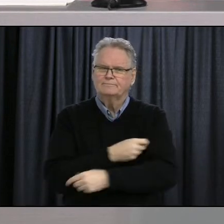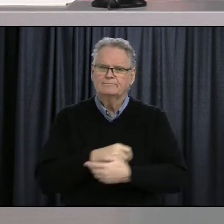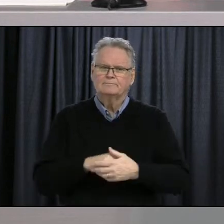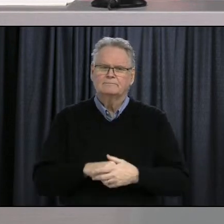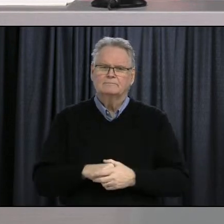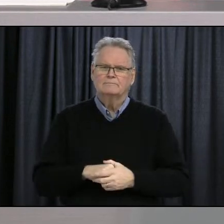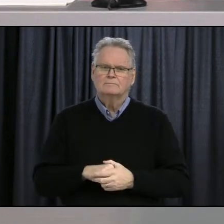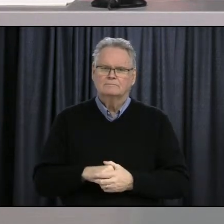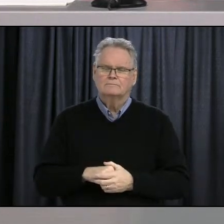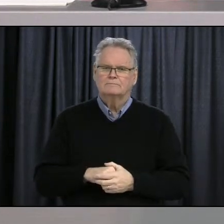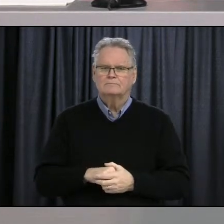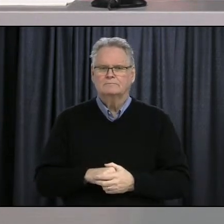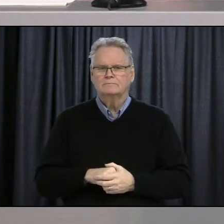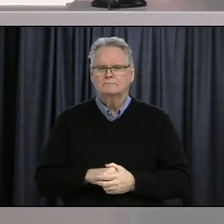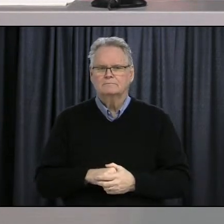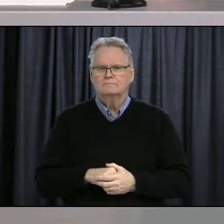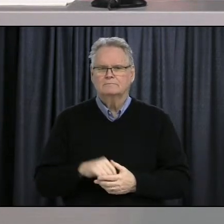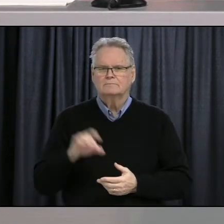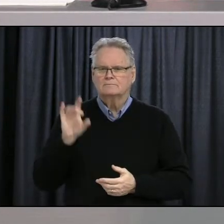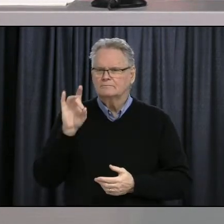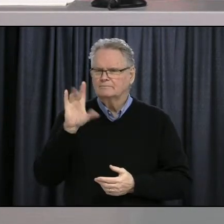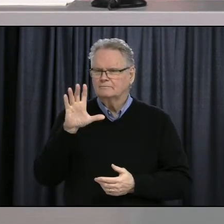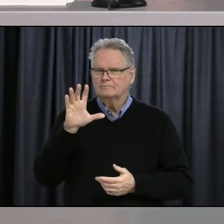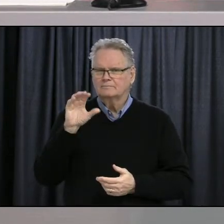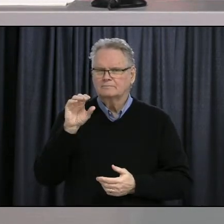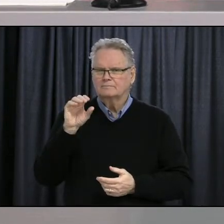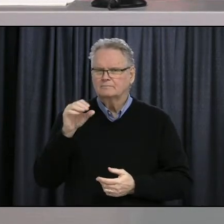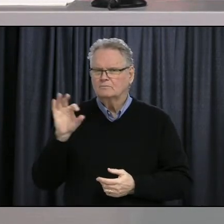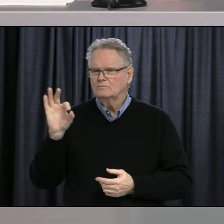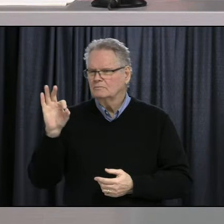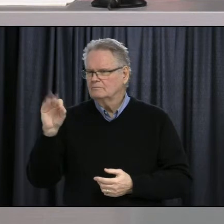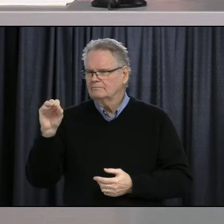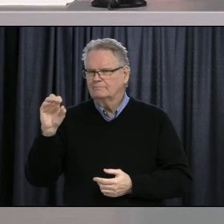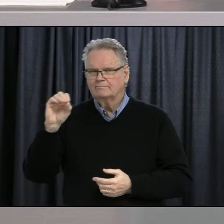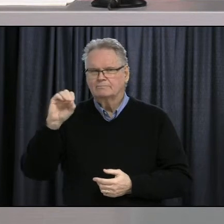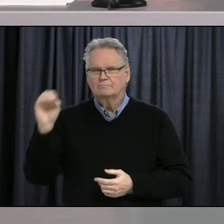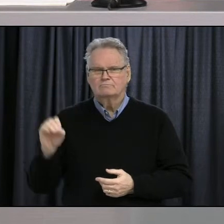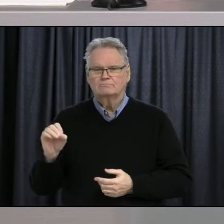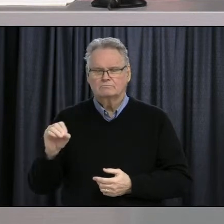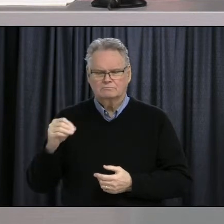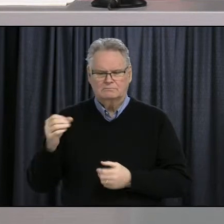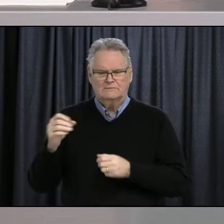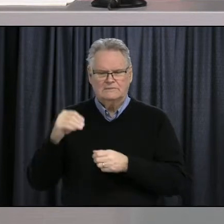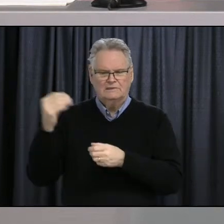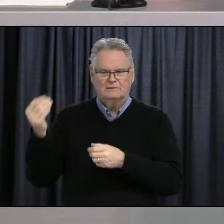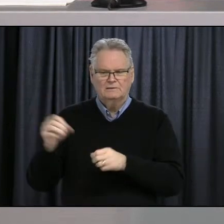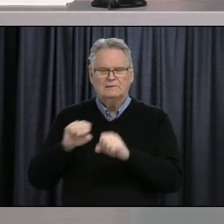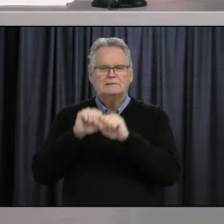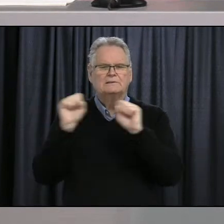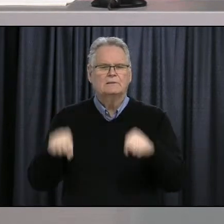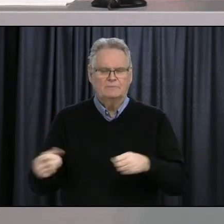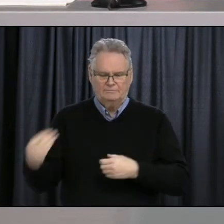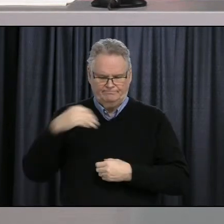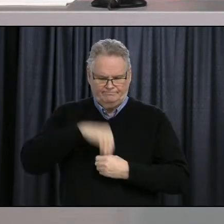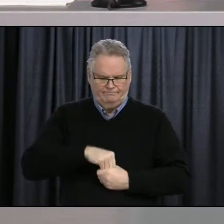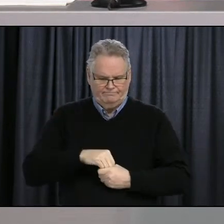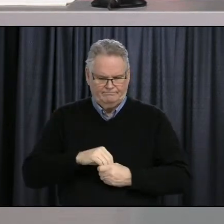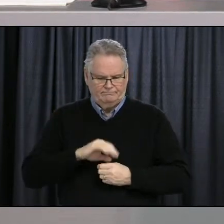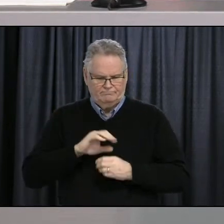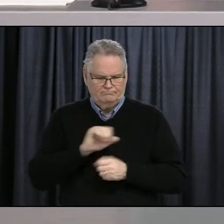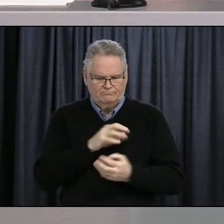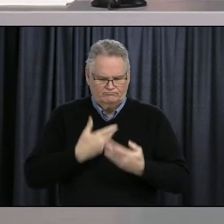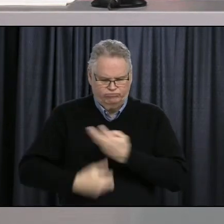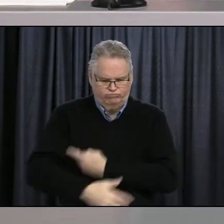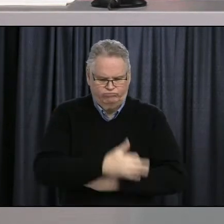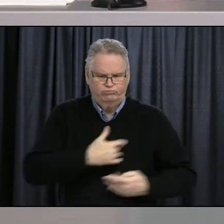effective, and that they're finding out that the second dose is not insignificant, but a pittance compared to the importance